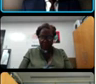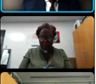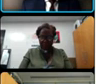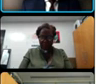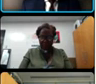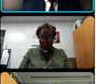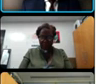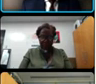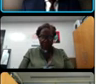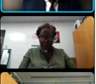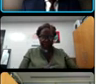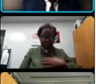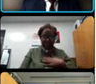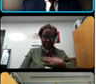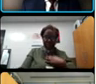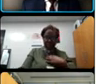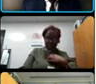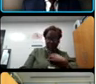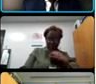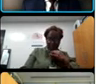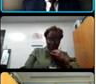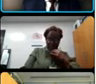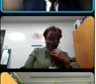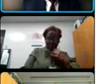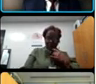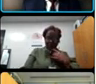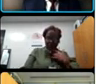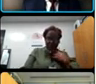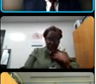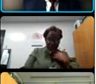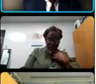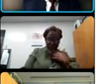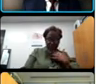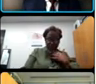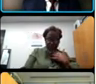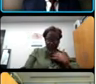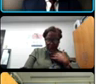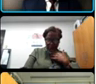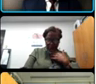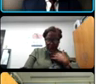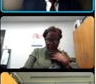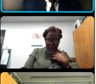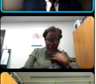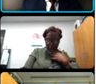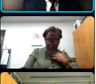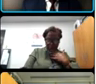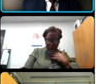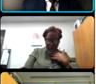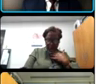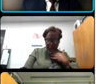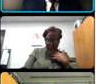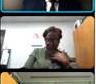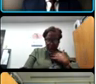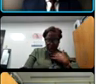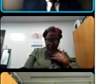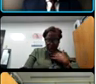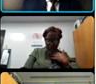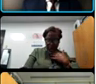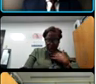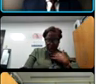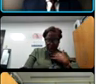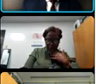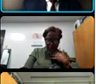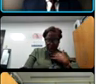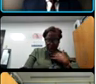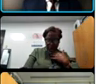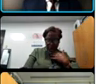are distributing at schools and sites across the city is a video and very detailed instructions. So